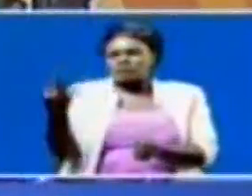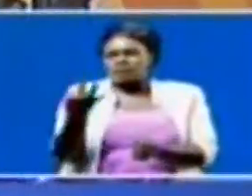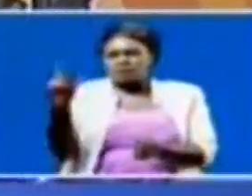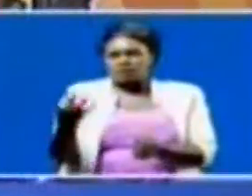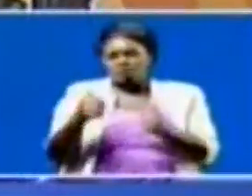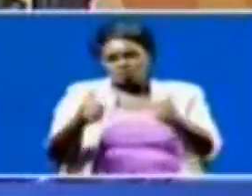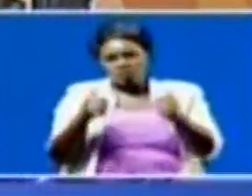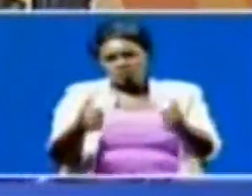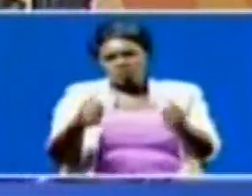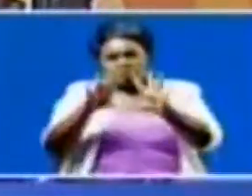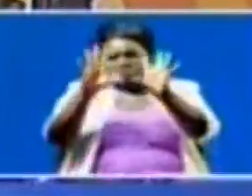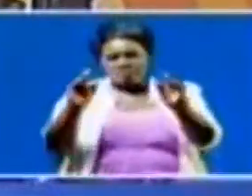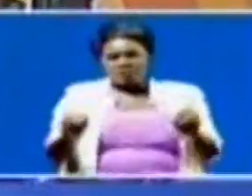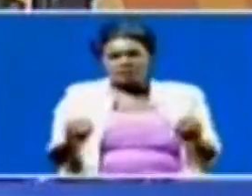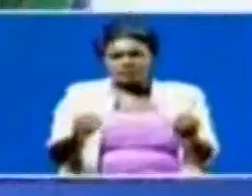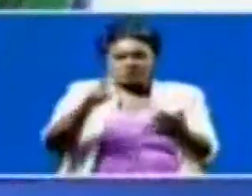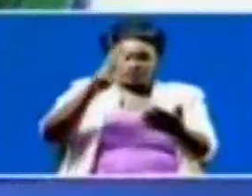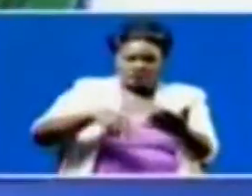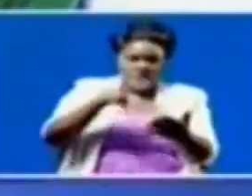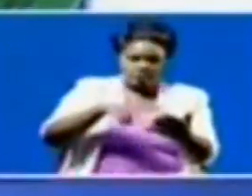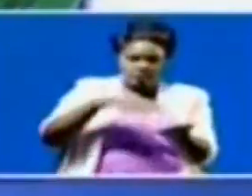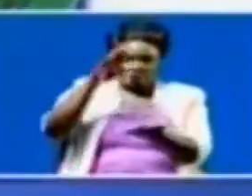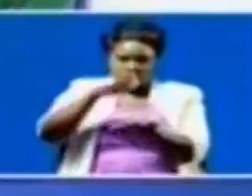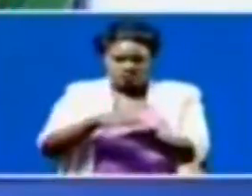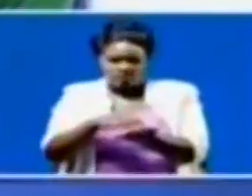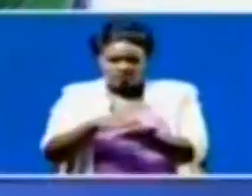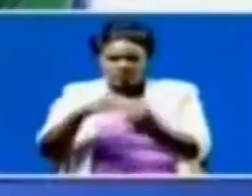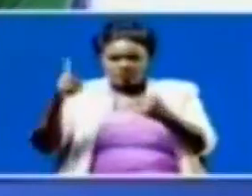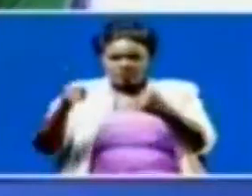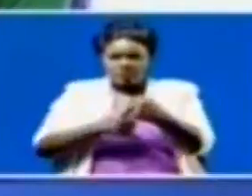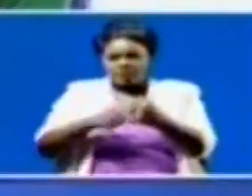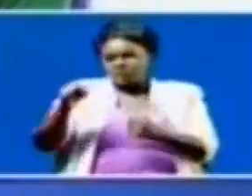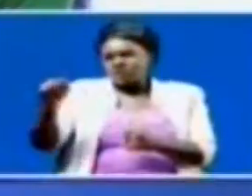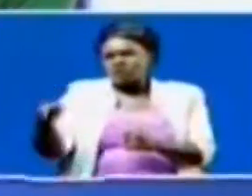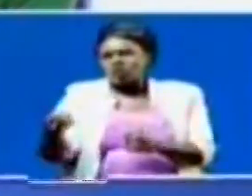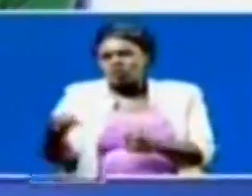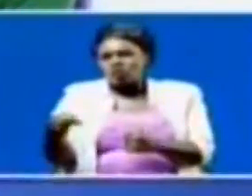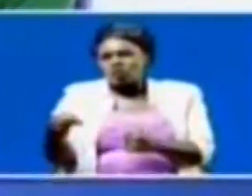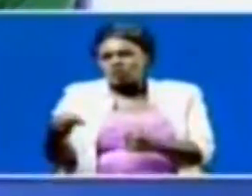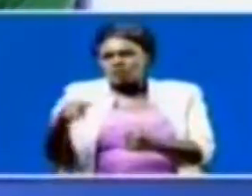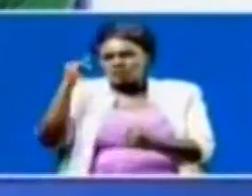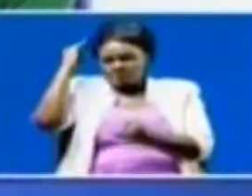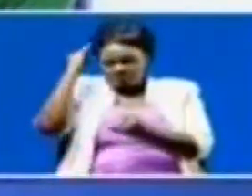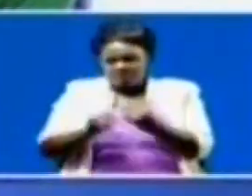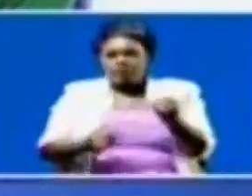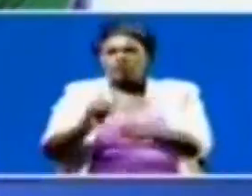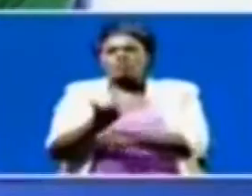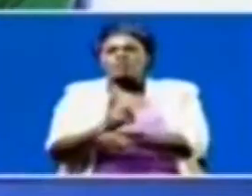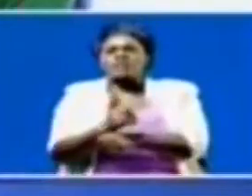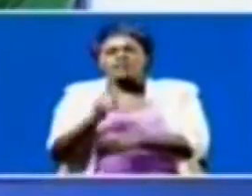we were told that all the budget is being reduced to 6.6 million the last minute. And the very last minute, I think it was